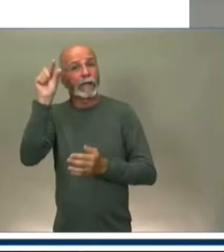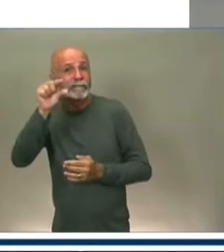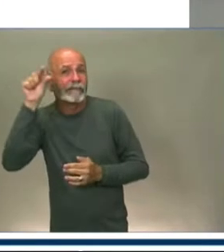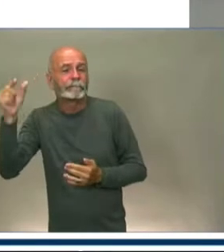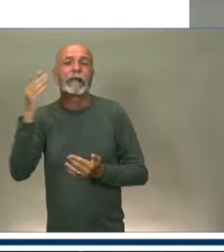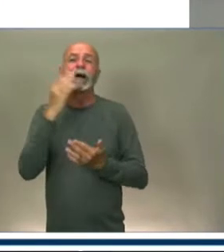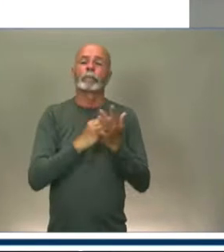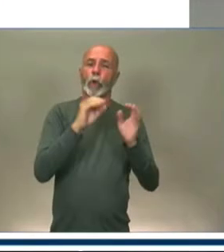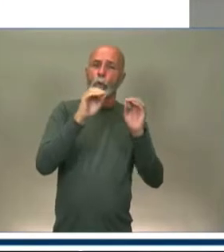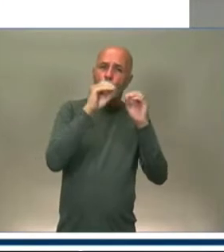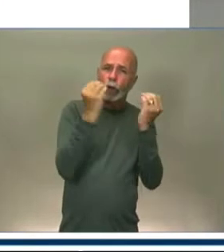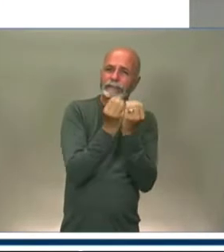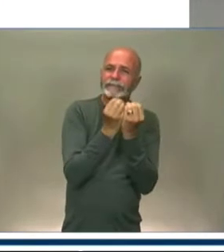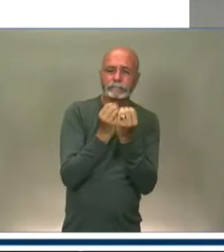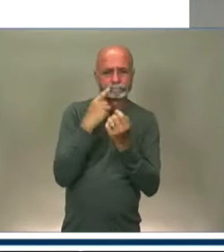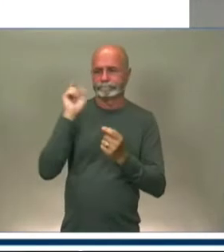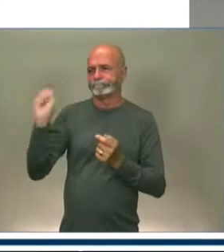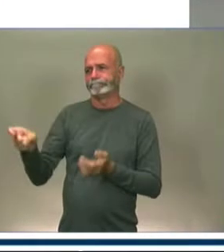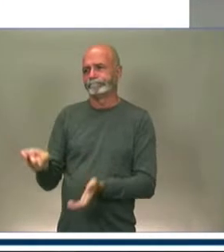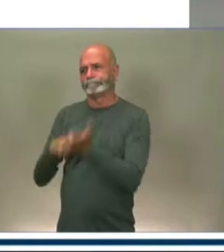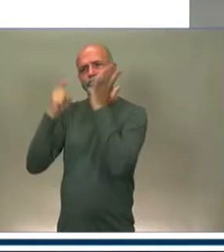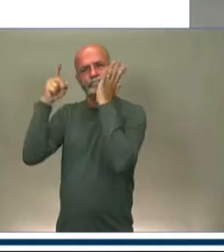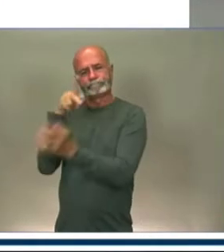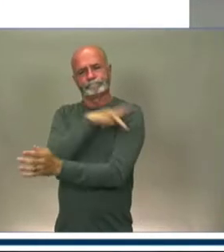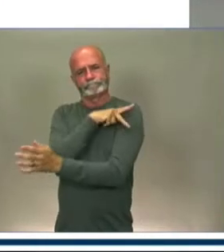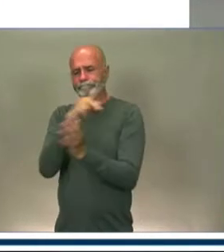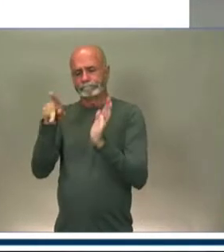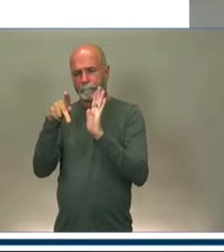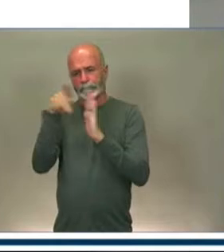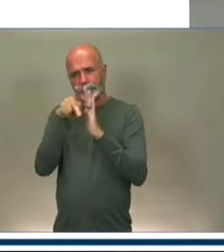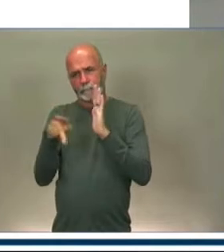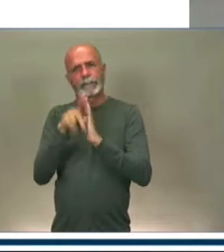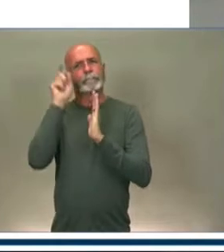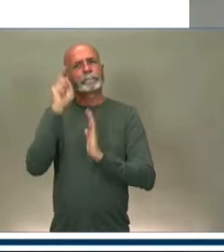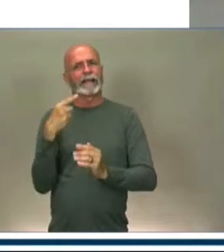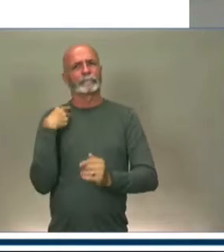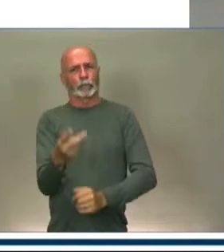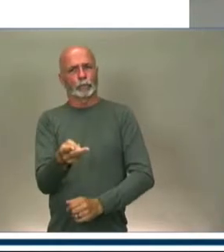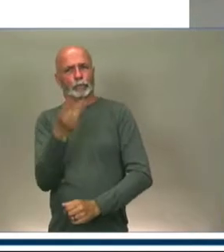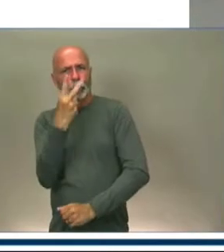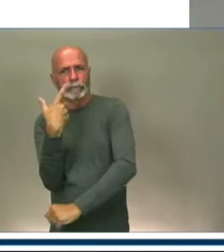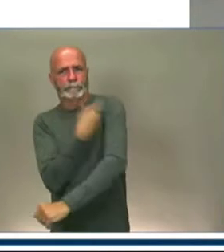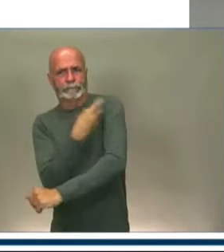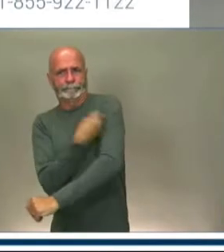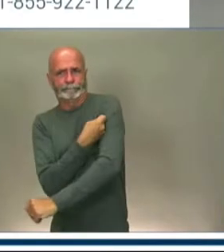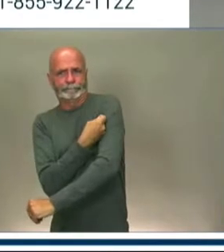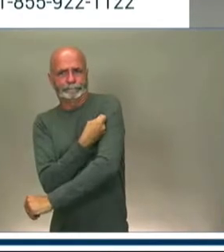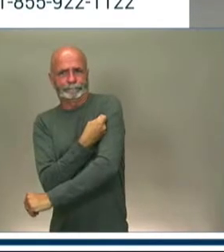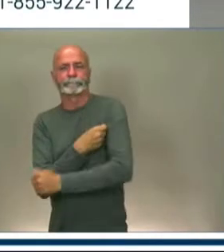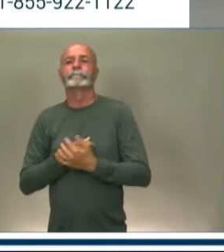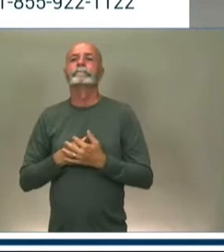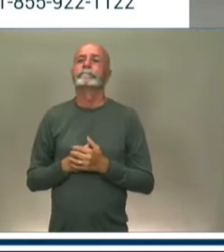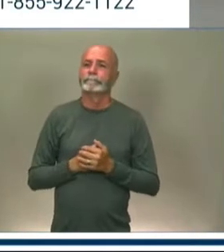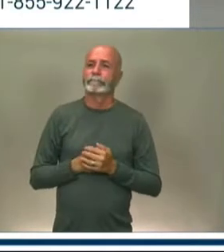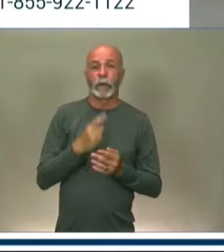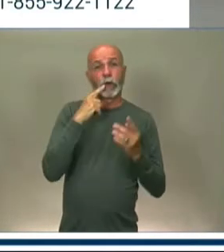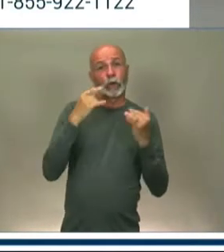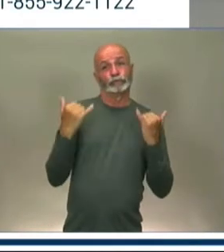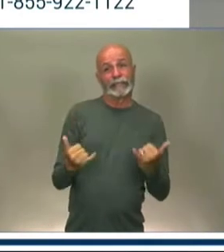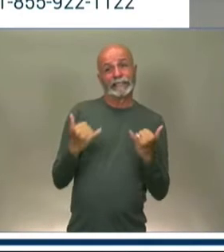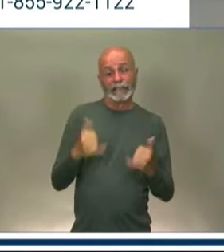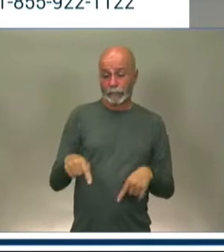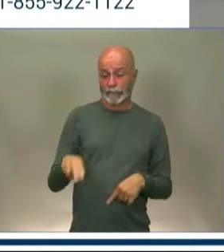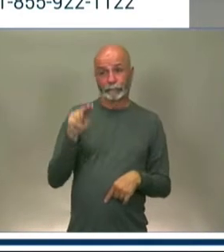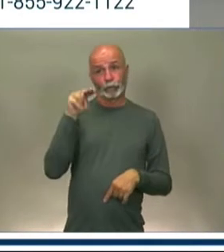certain services and activities based on vaccination status. Throughout this pandemic, Nova Scotians have done what is needed